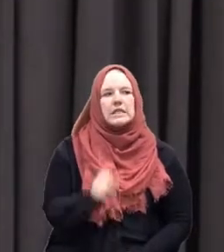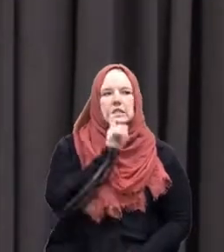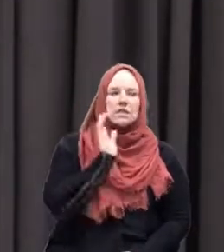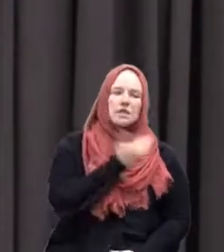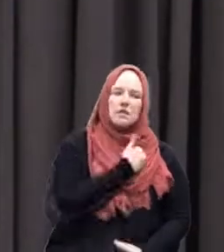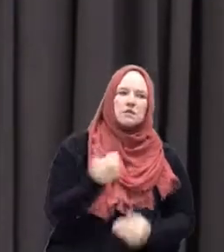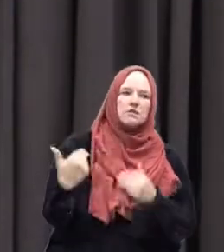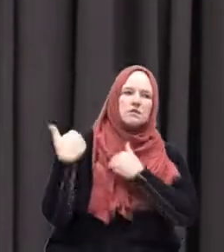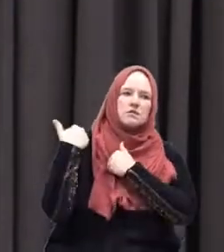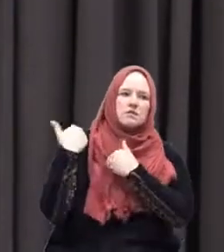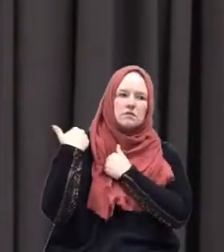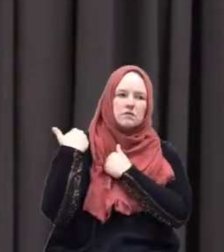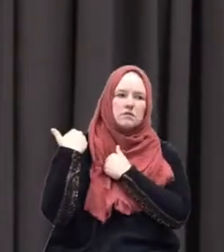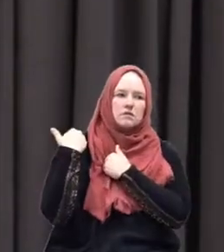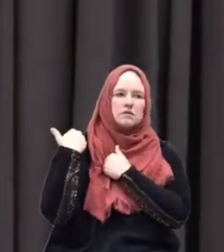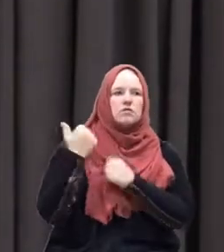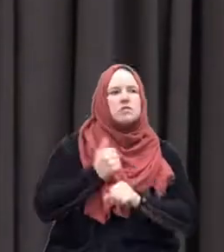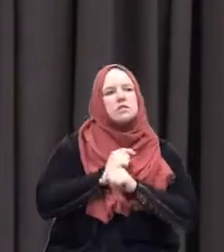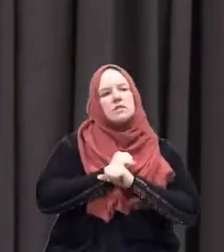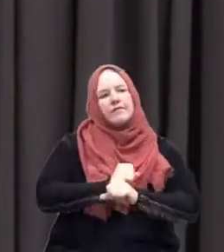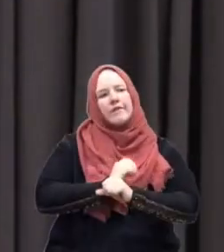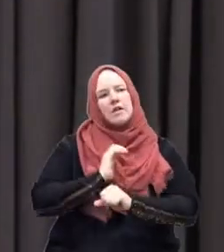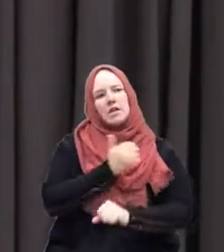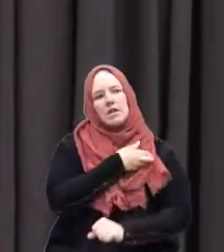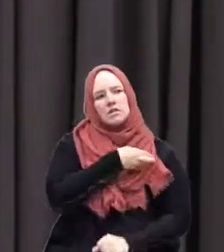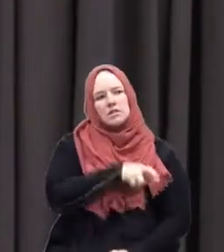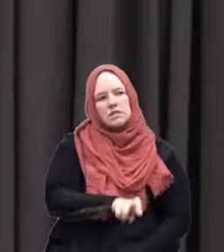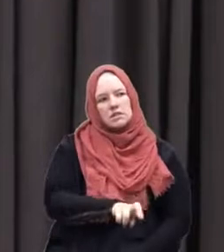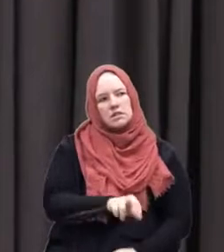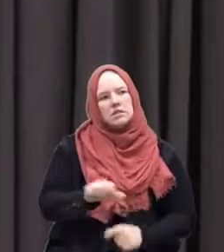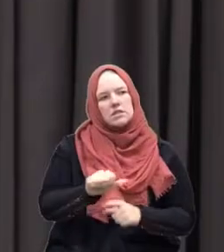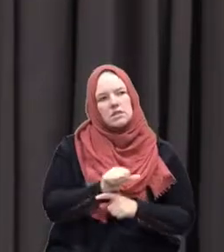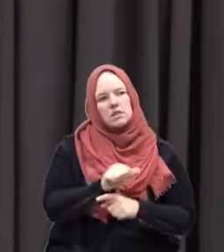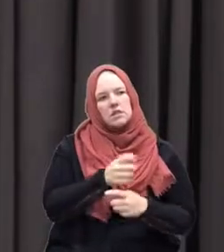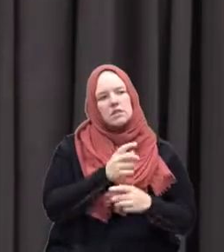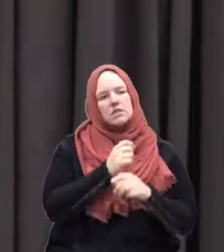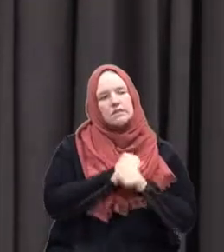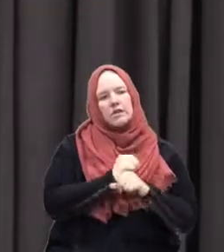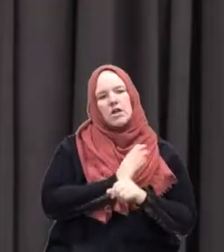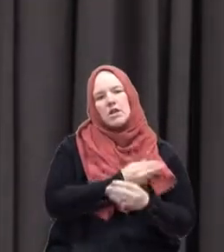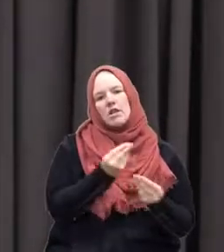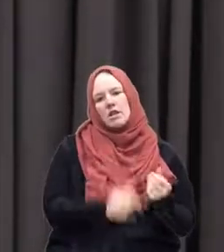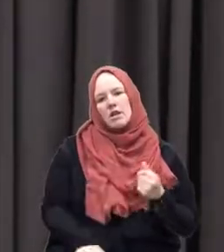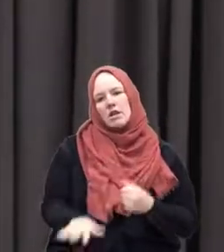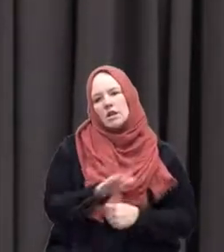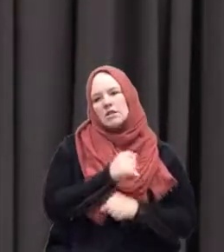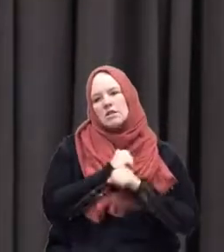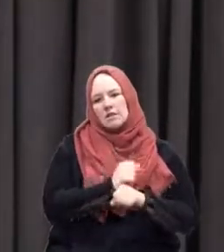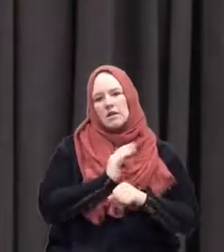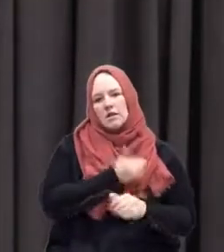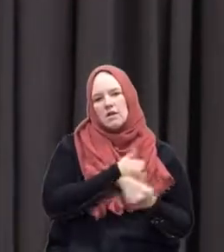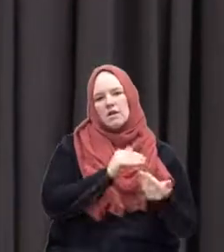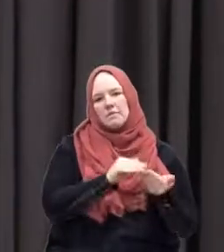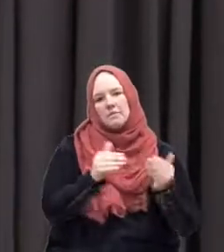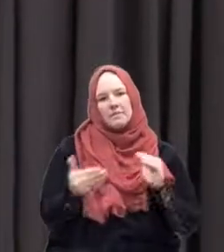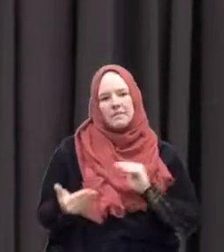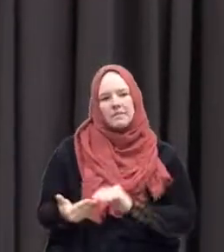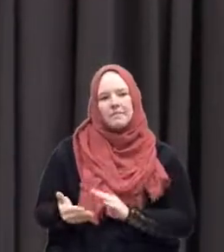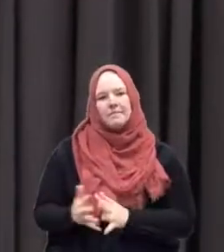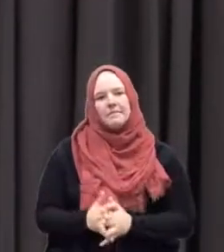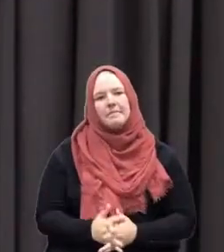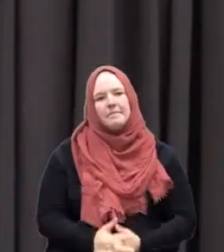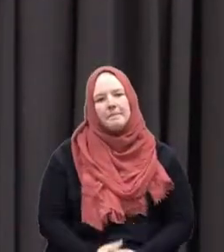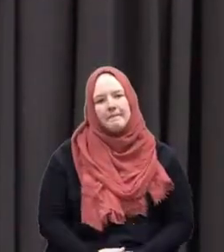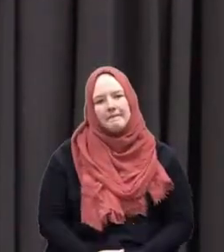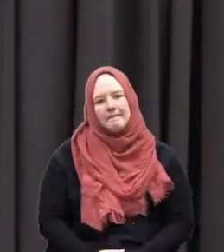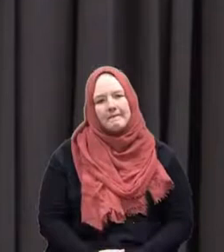It is on us Muslims to defend our deen and to defend our land and to defend our communities and